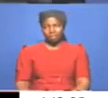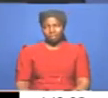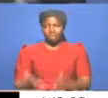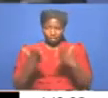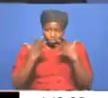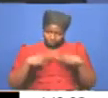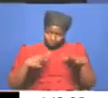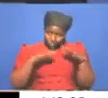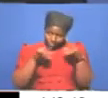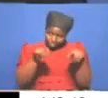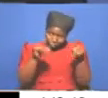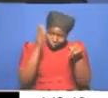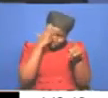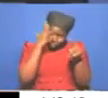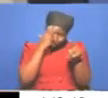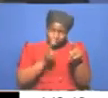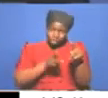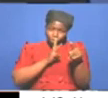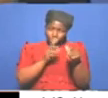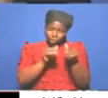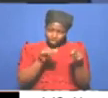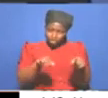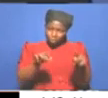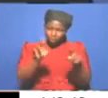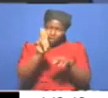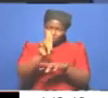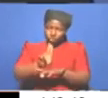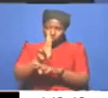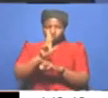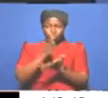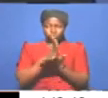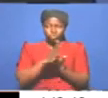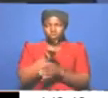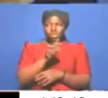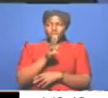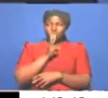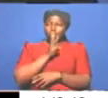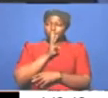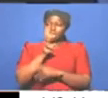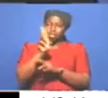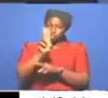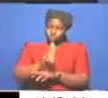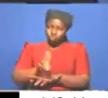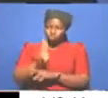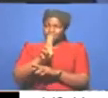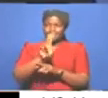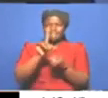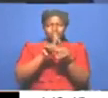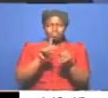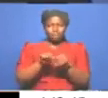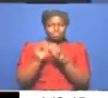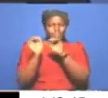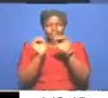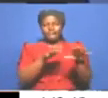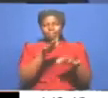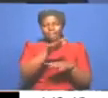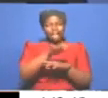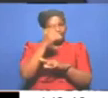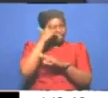the water they are using is actually used as dumping sites for dead